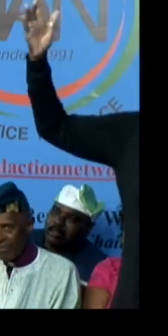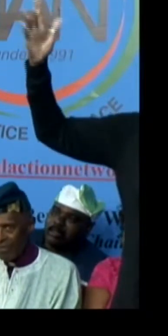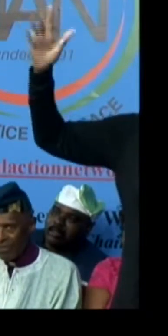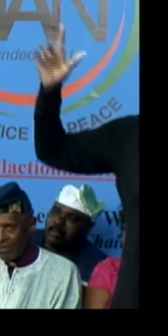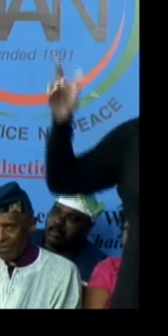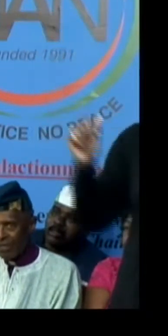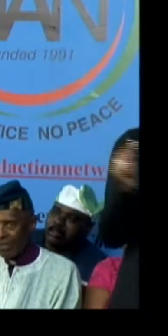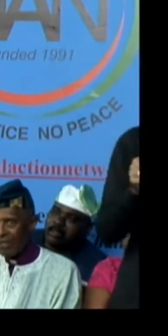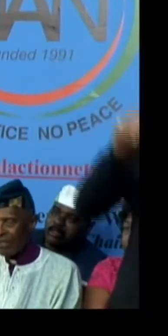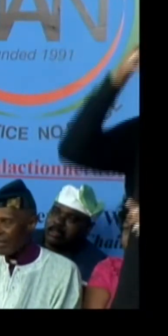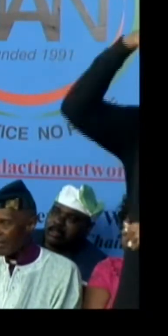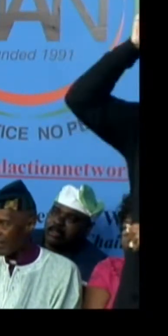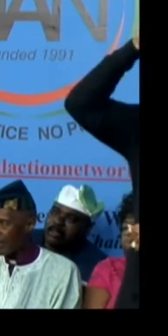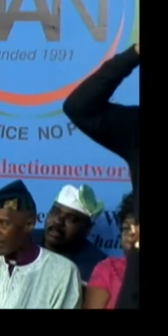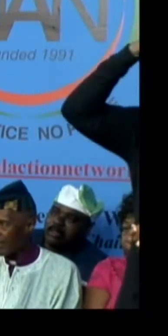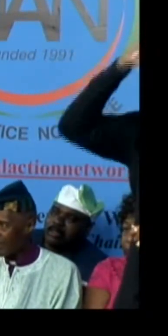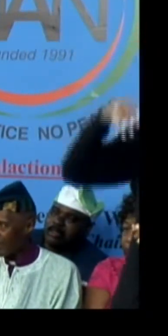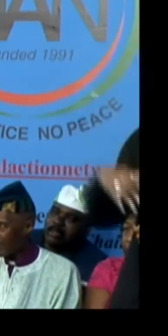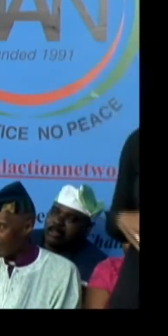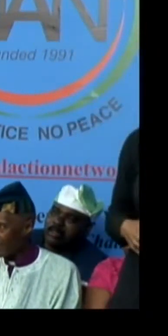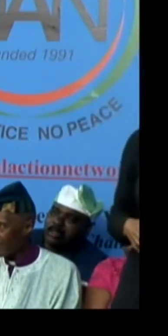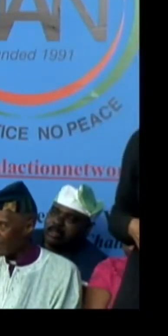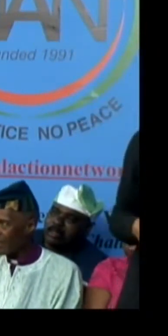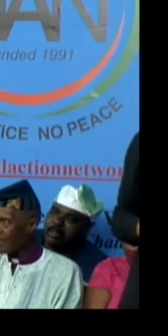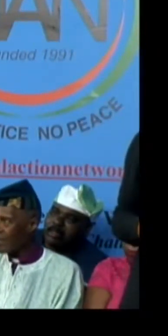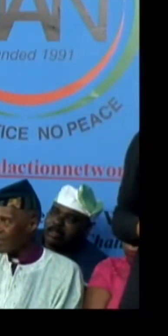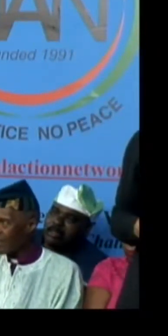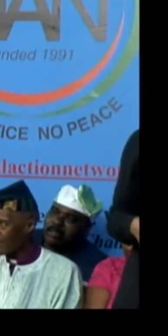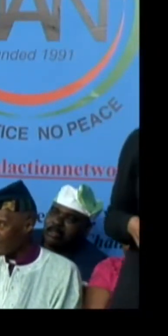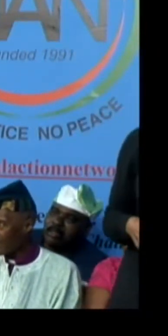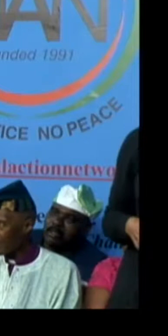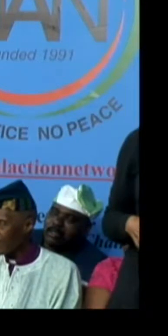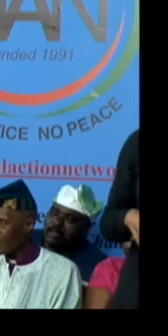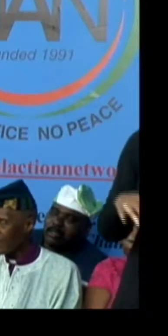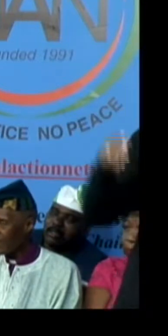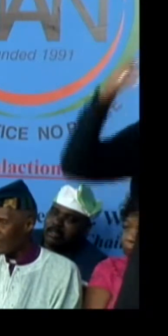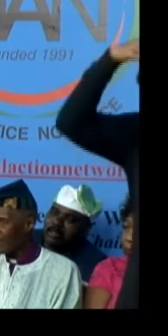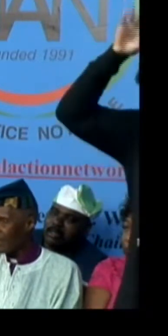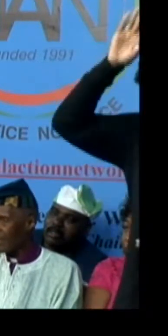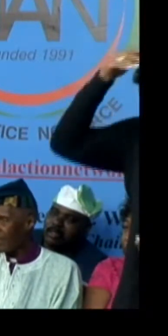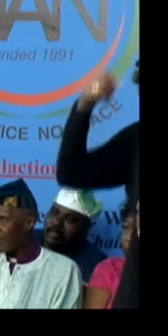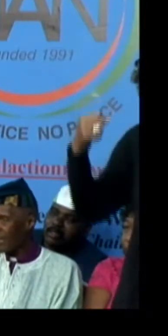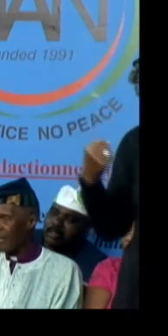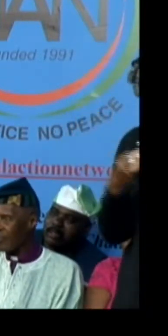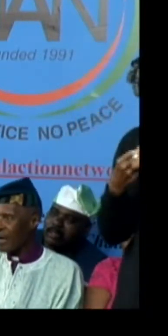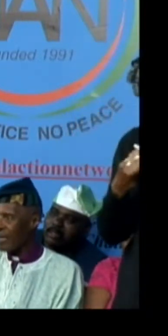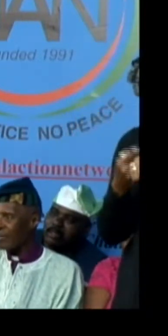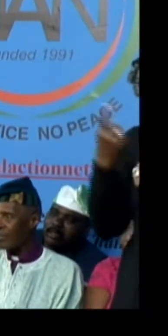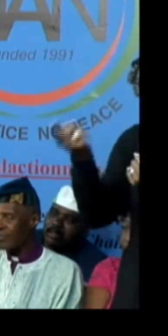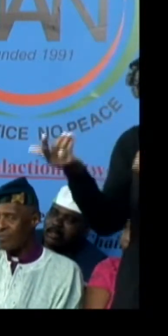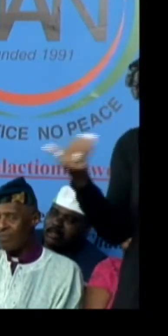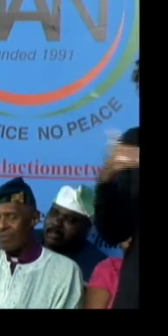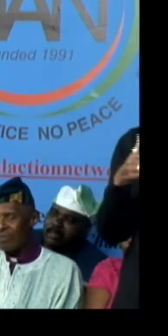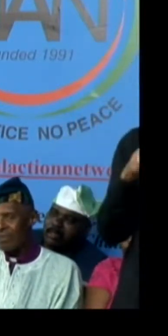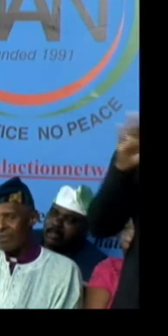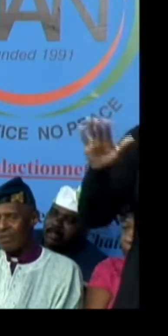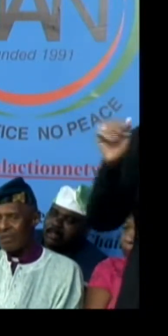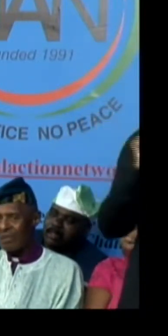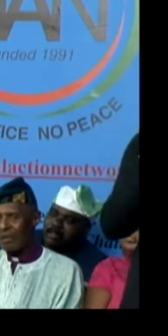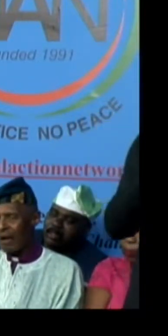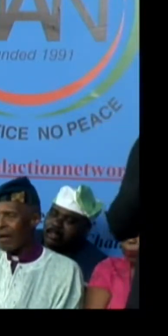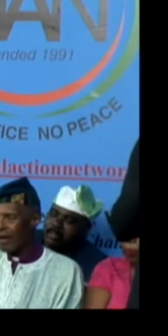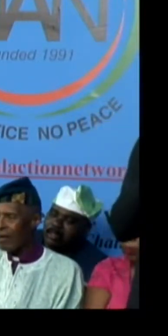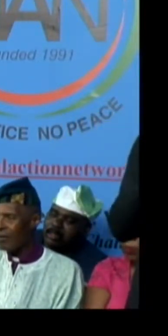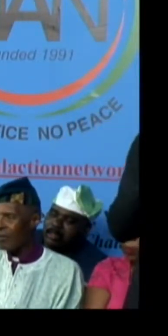talked about them going against not only their training, but to presuppose the law. It's a sad